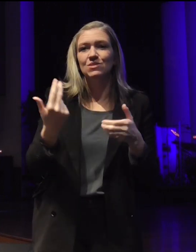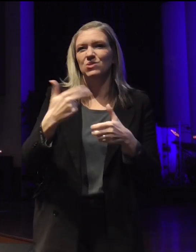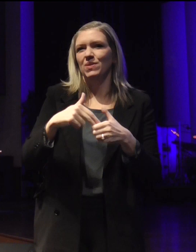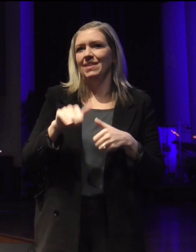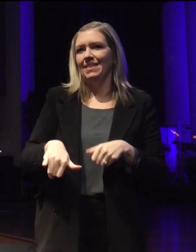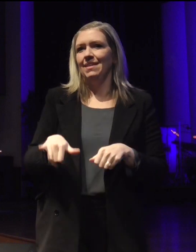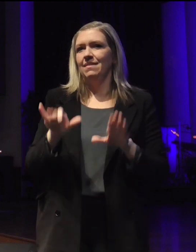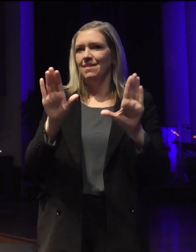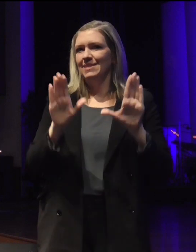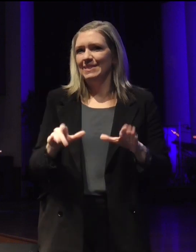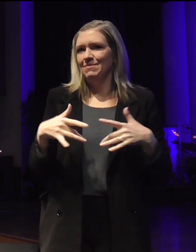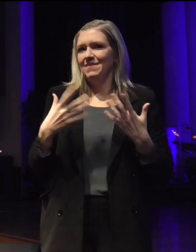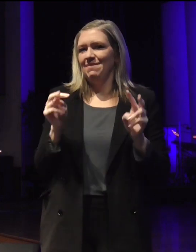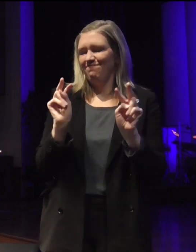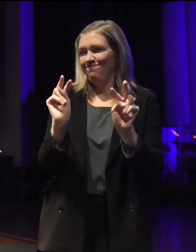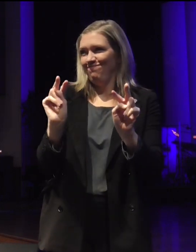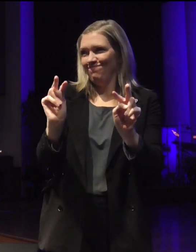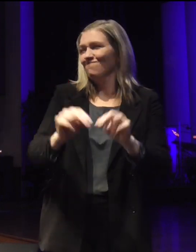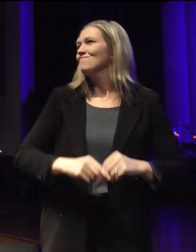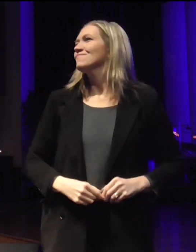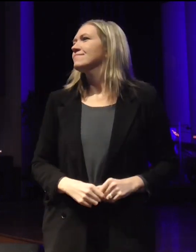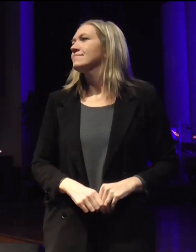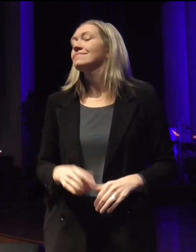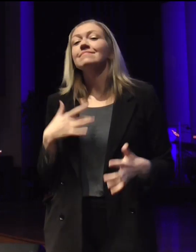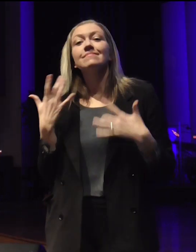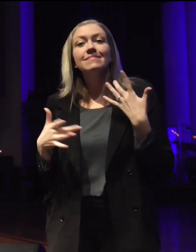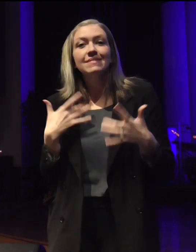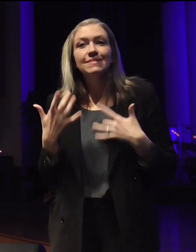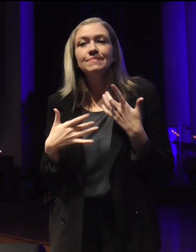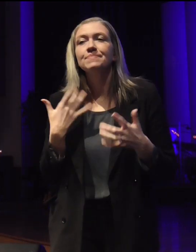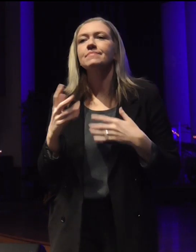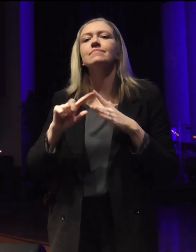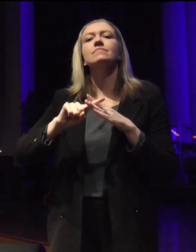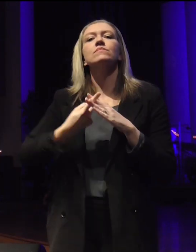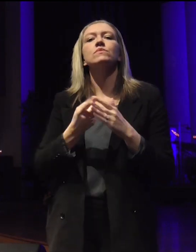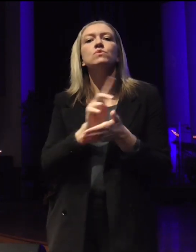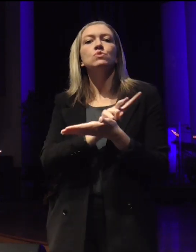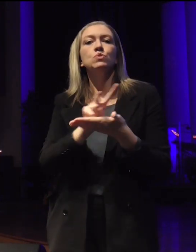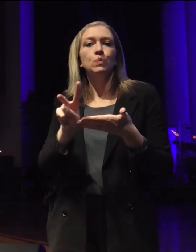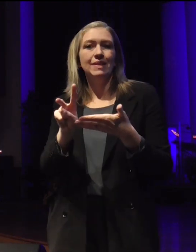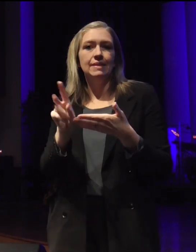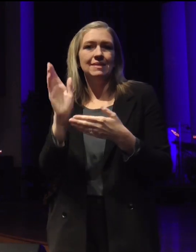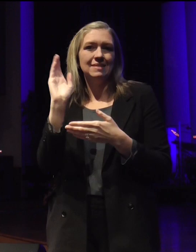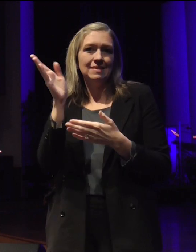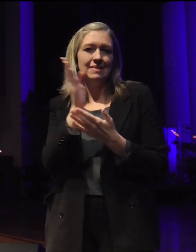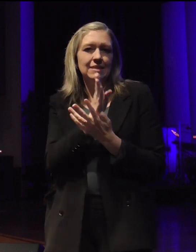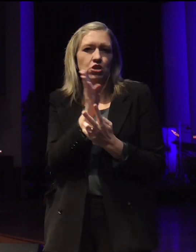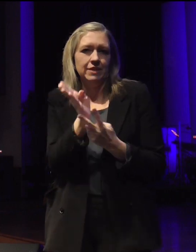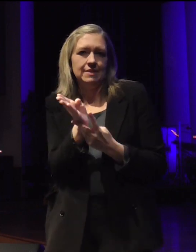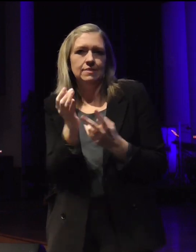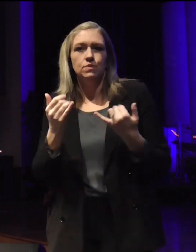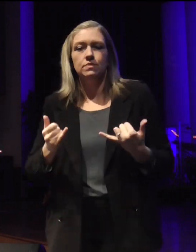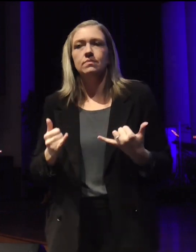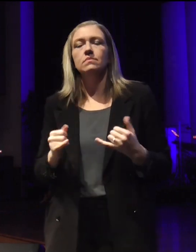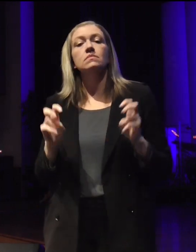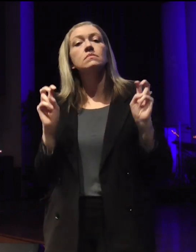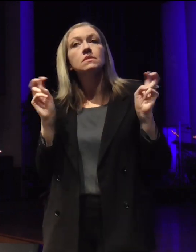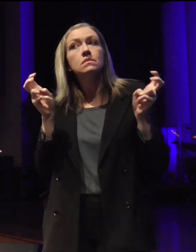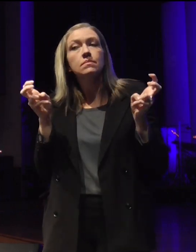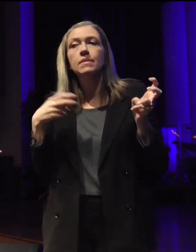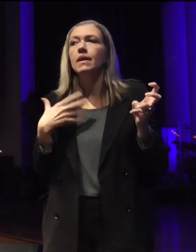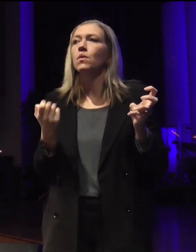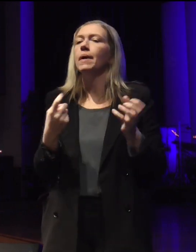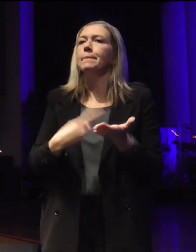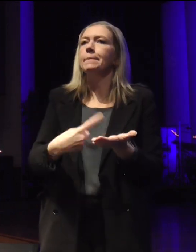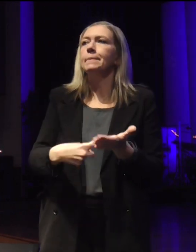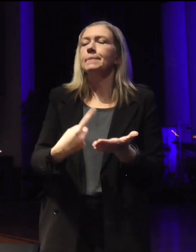event. Looking forward to it, so excited. And I'm excited to start a 2-week series today. This topic that I want to speak about,